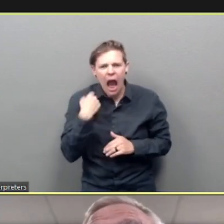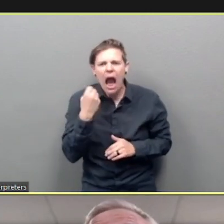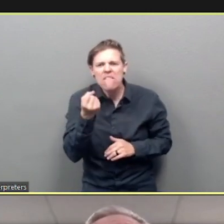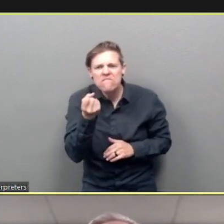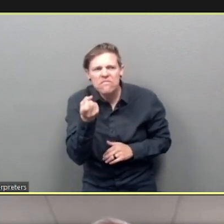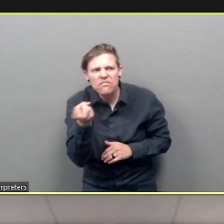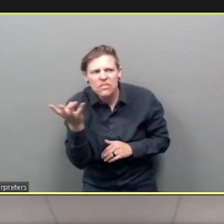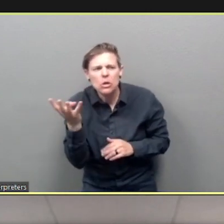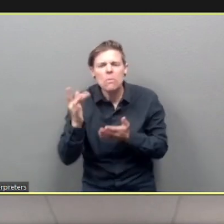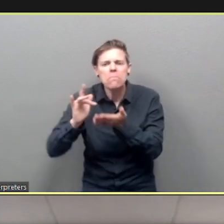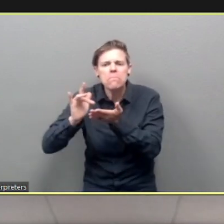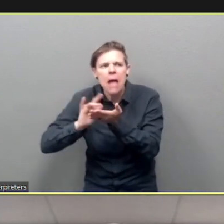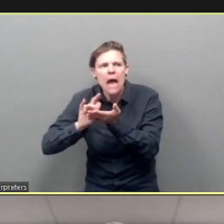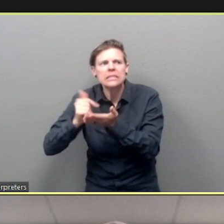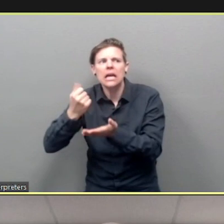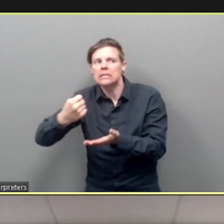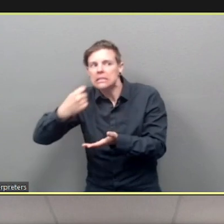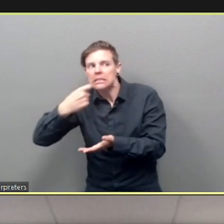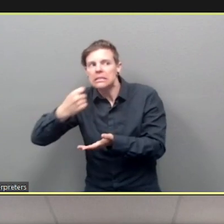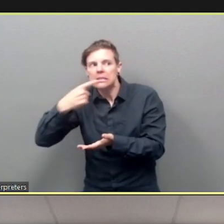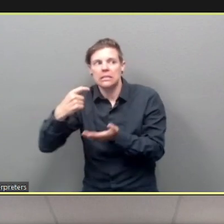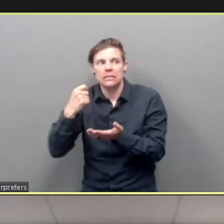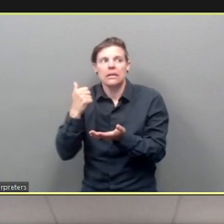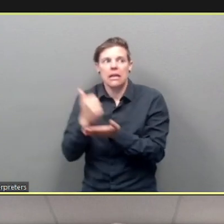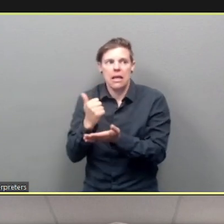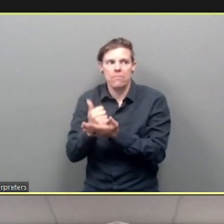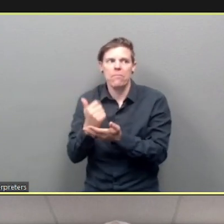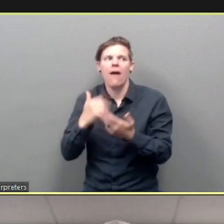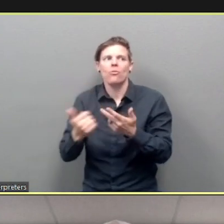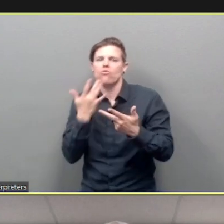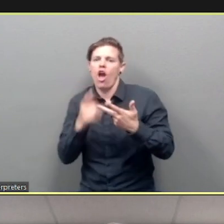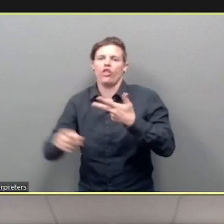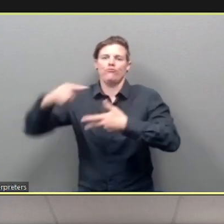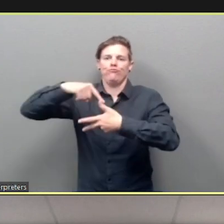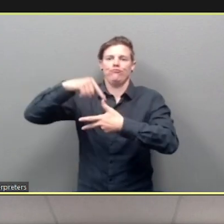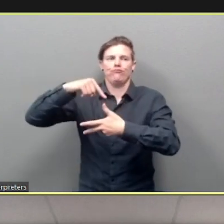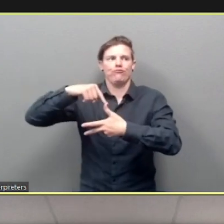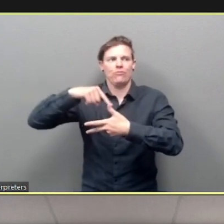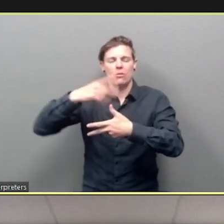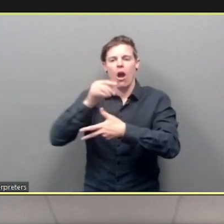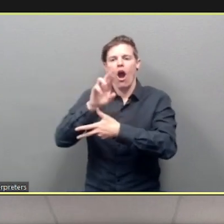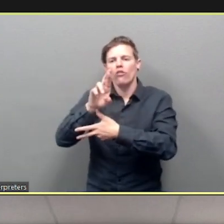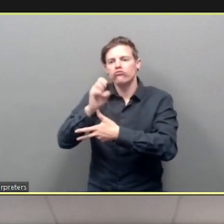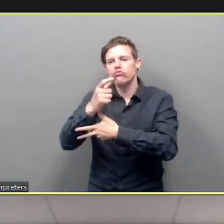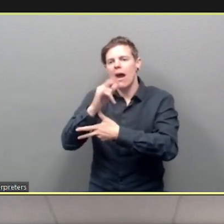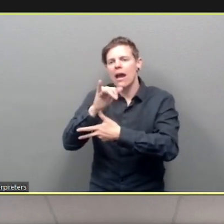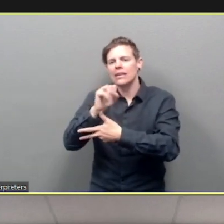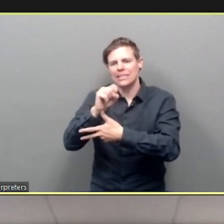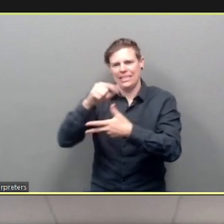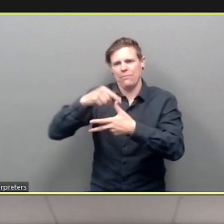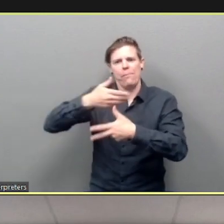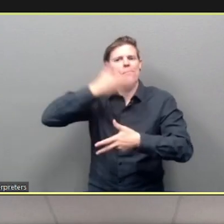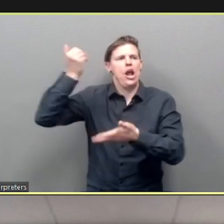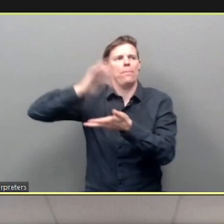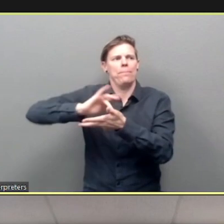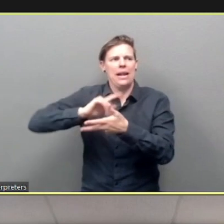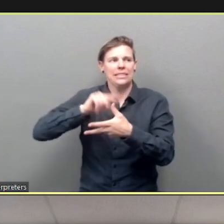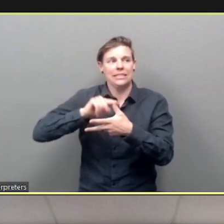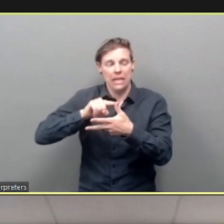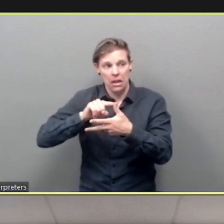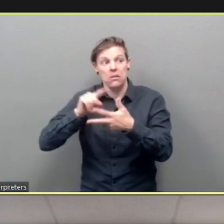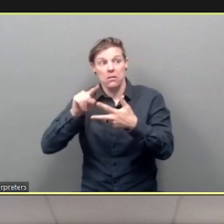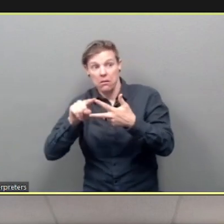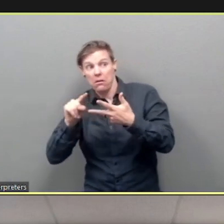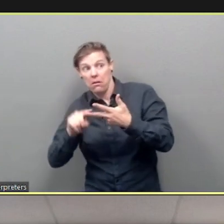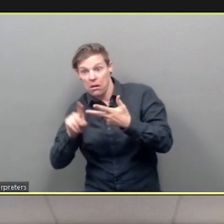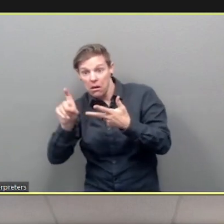given. Everybody wants the Regeneron because it's easier to administer, but as you can see, it's worth it if we can prevent